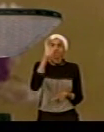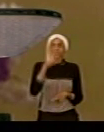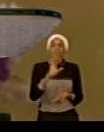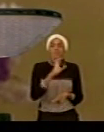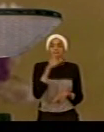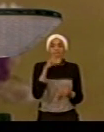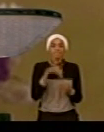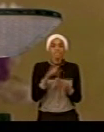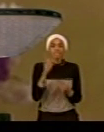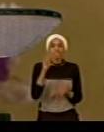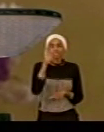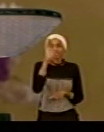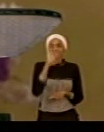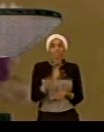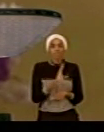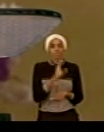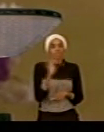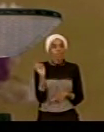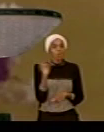cross.